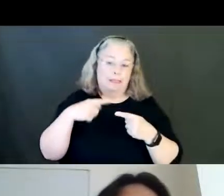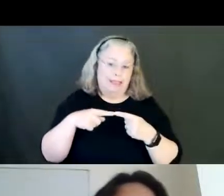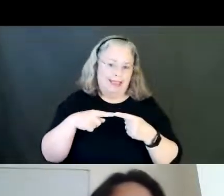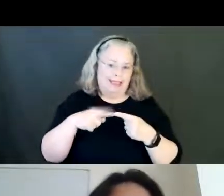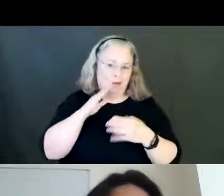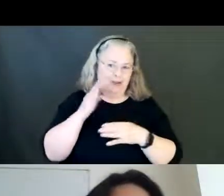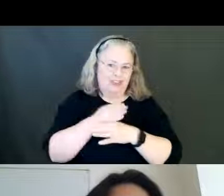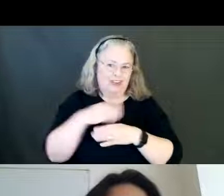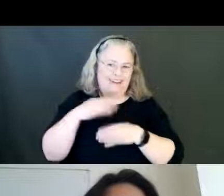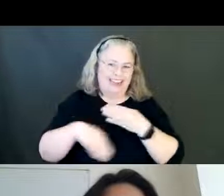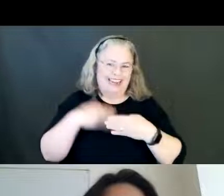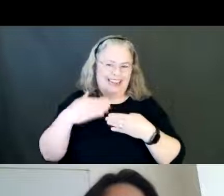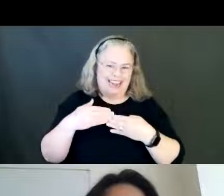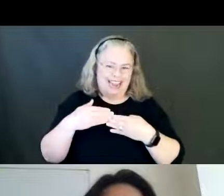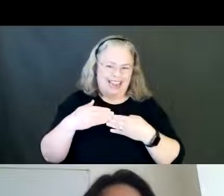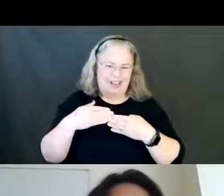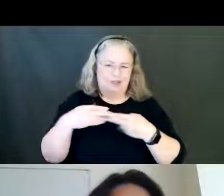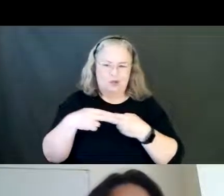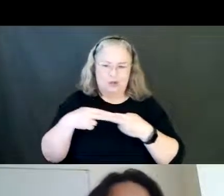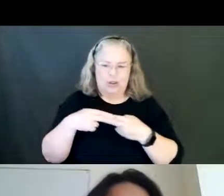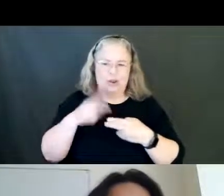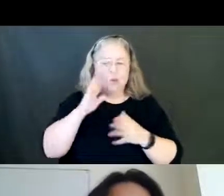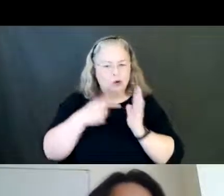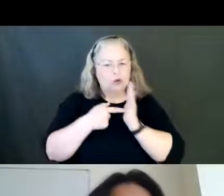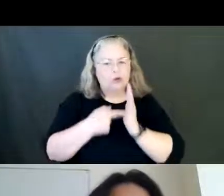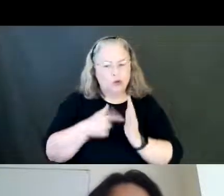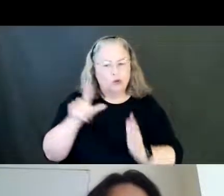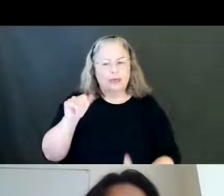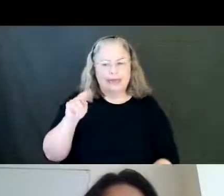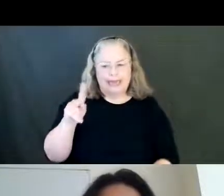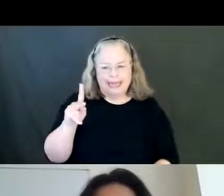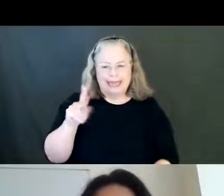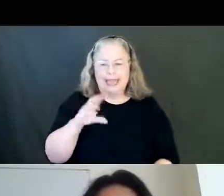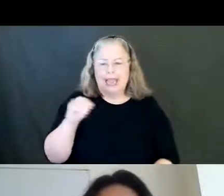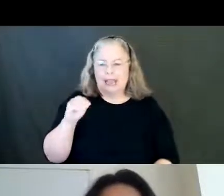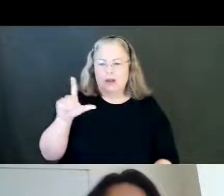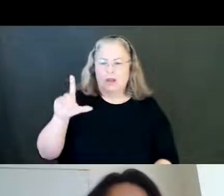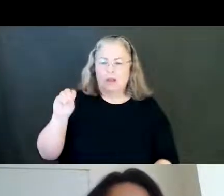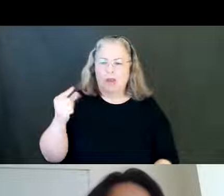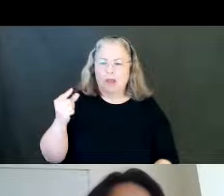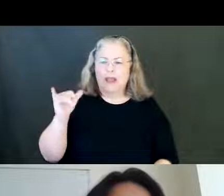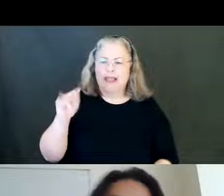have the link available at the top and all of the login information.